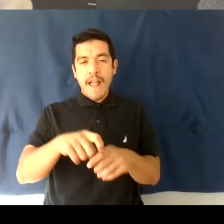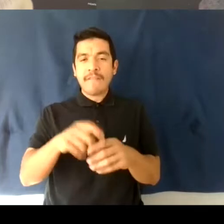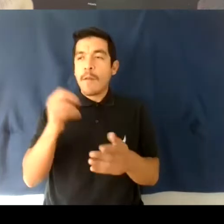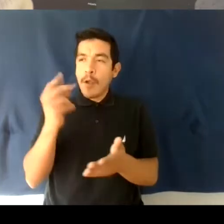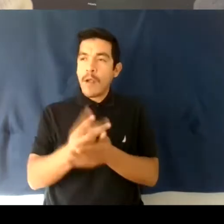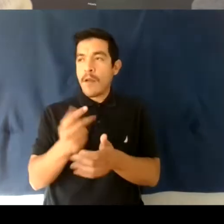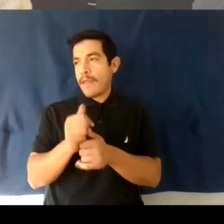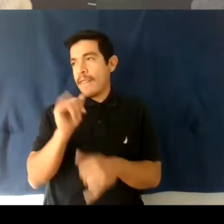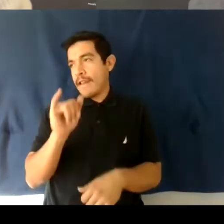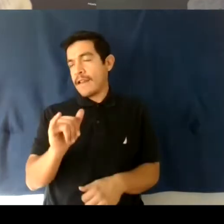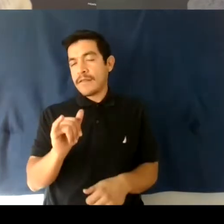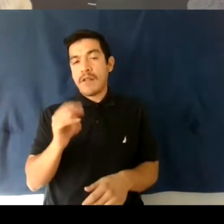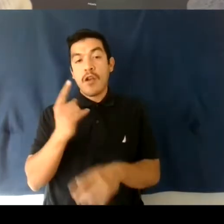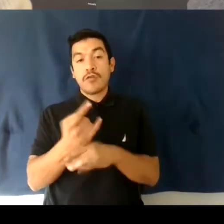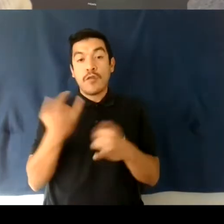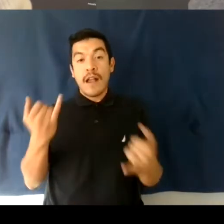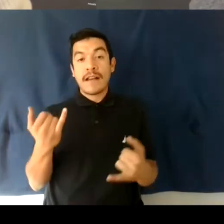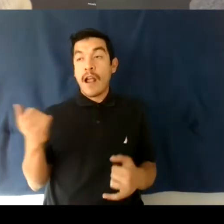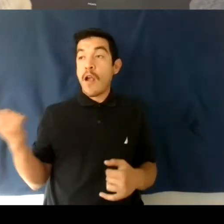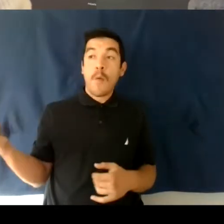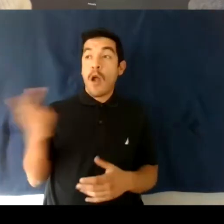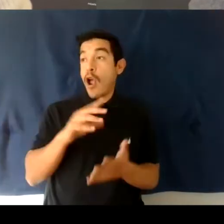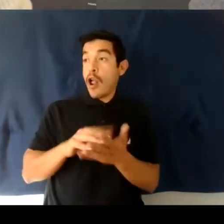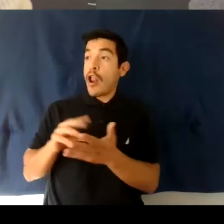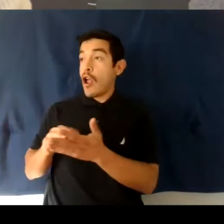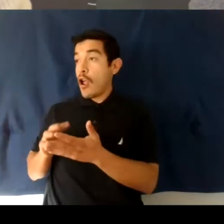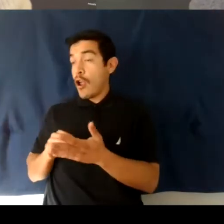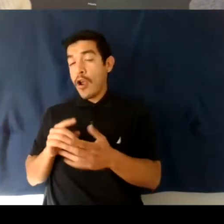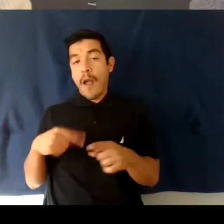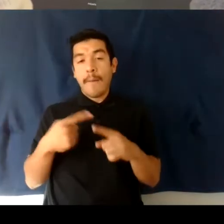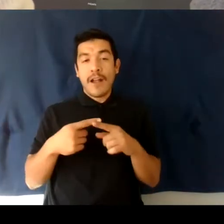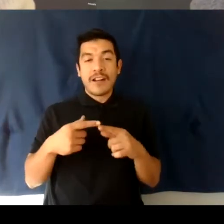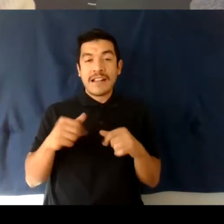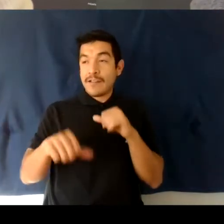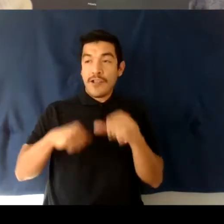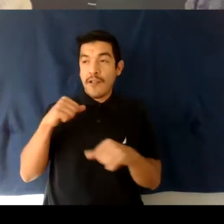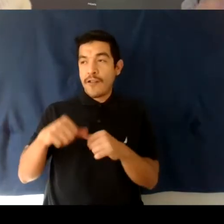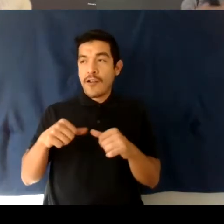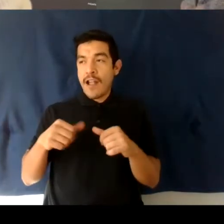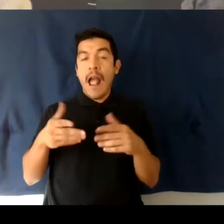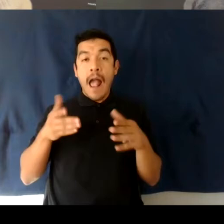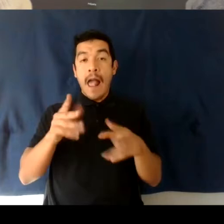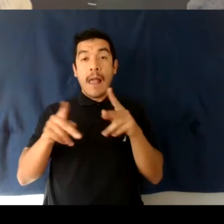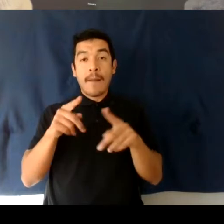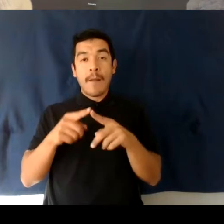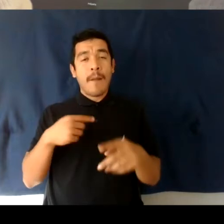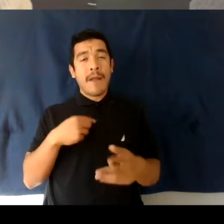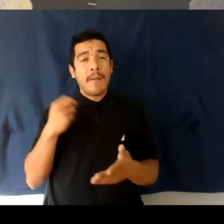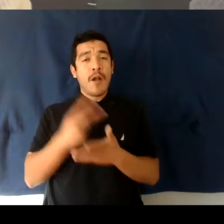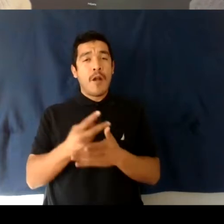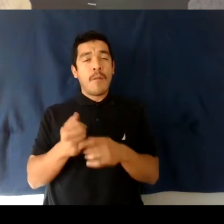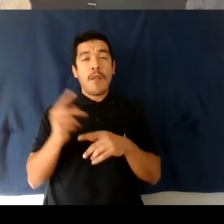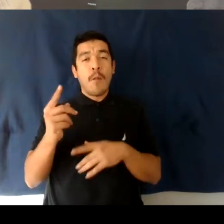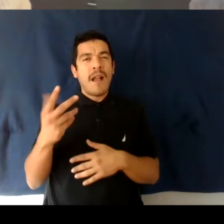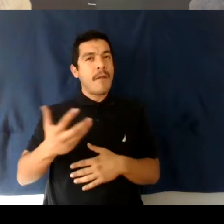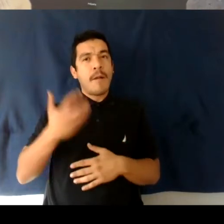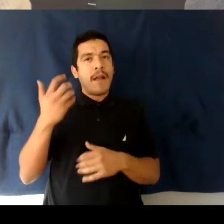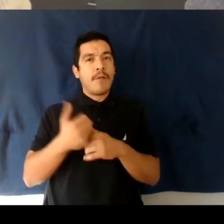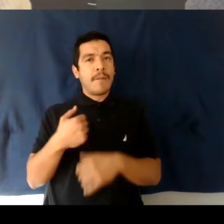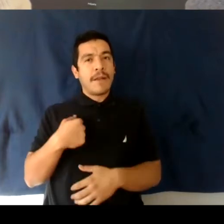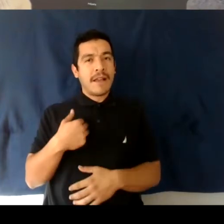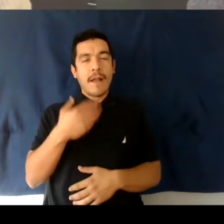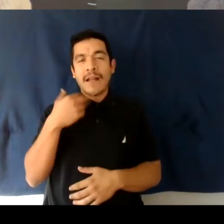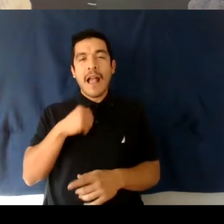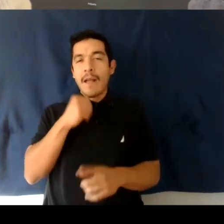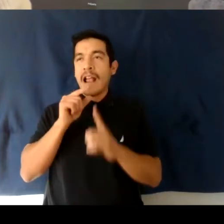with that. So right now, I'm working on learning of allowing people to, me being okay with people being mad that I'm not answering